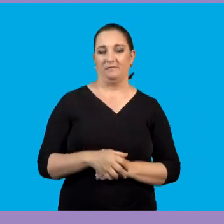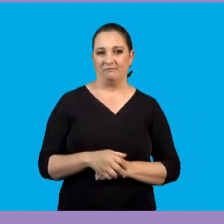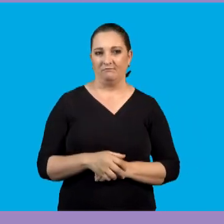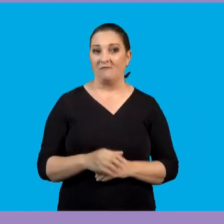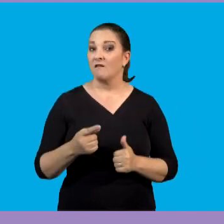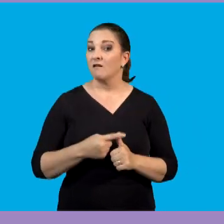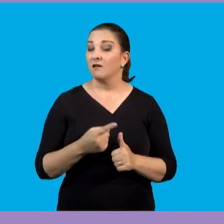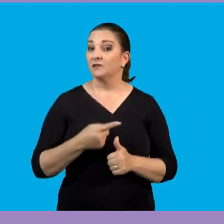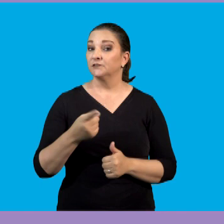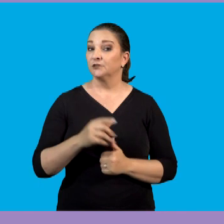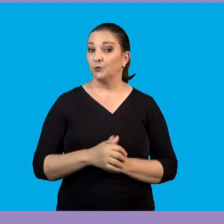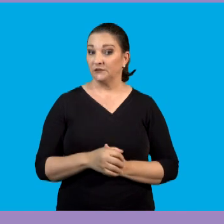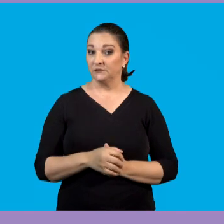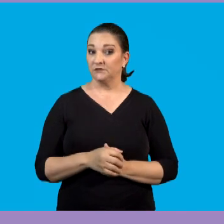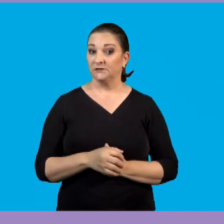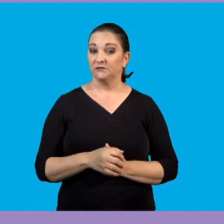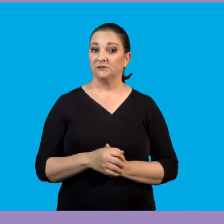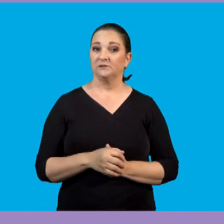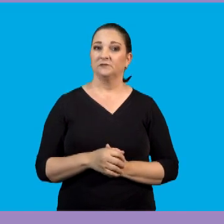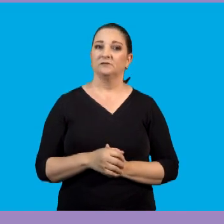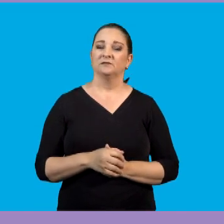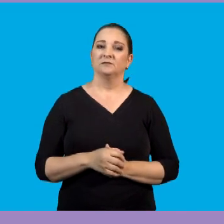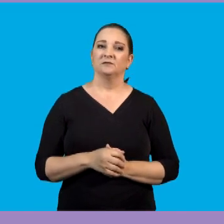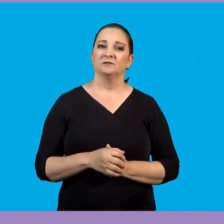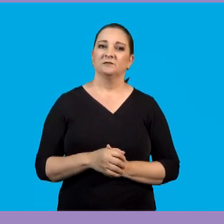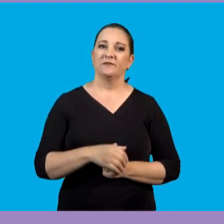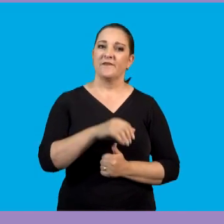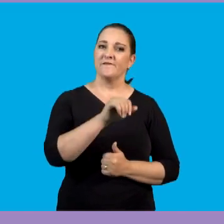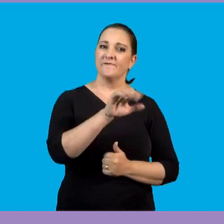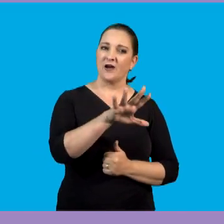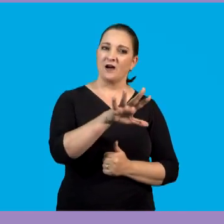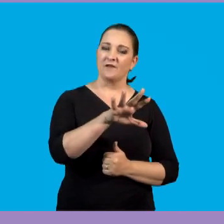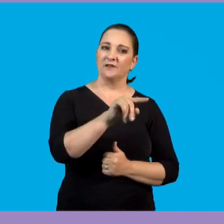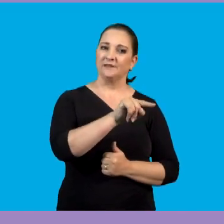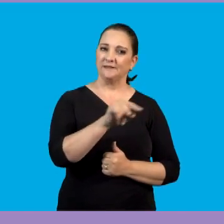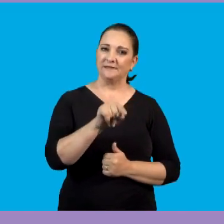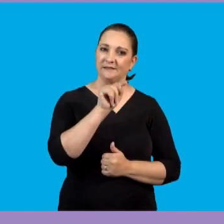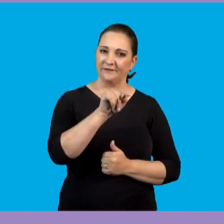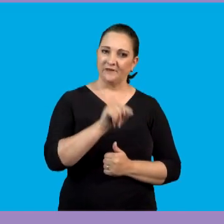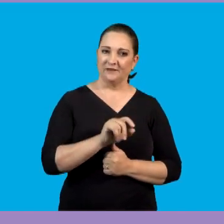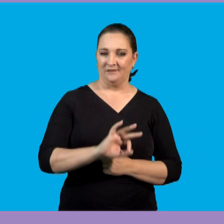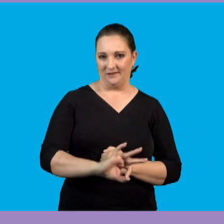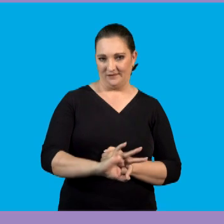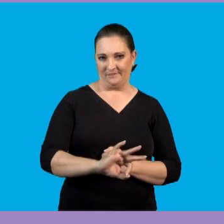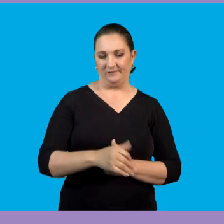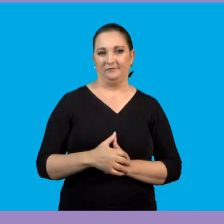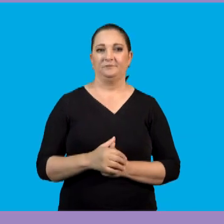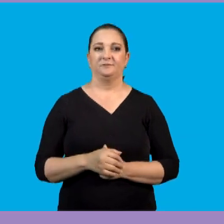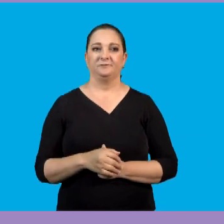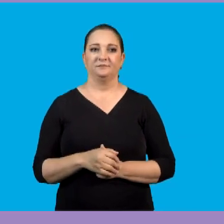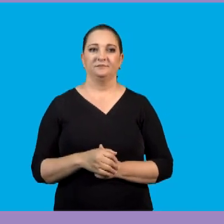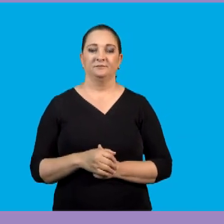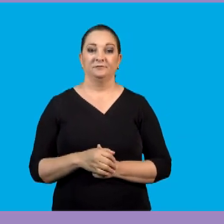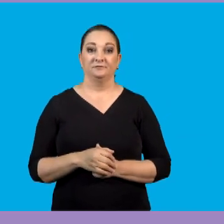centimeters. Now this is going to give us a ratio of 5 divided by